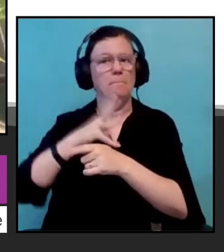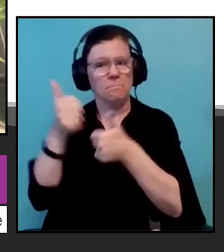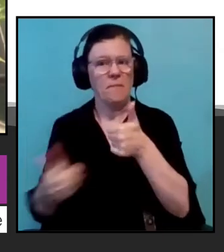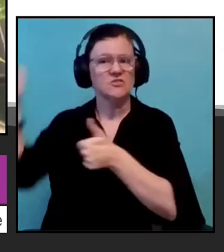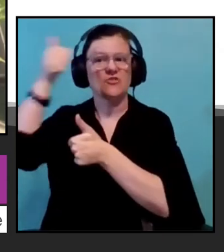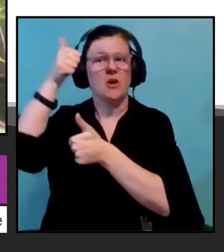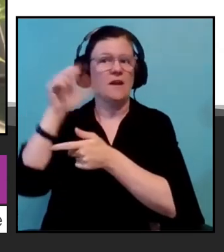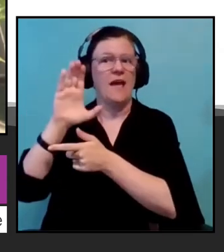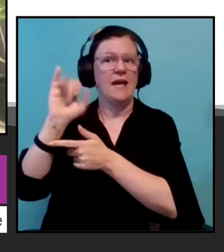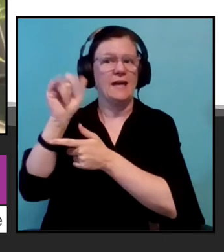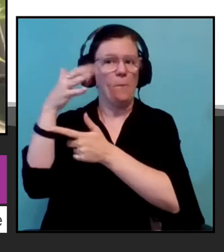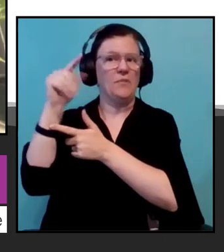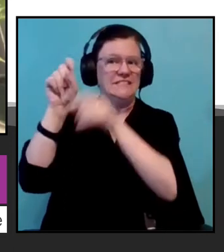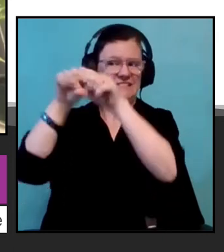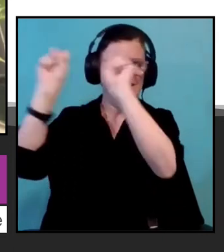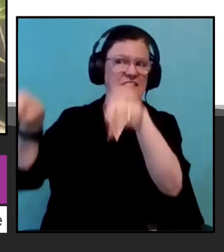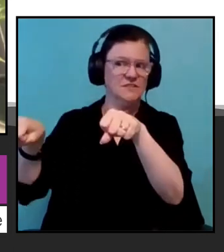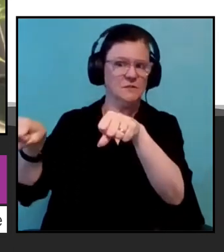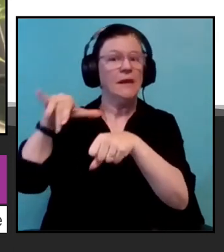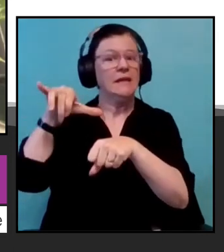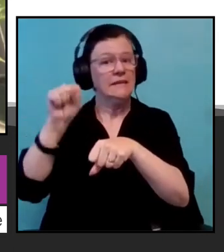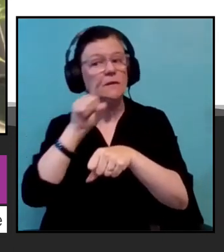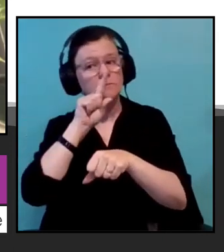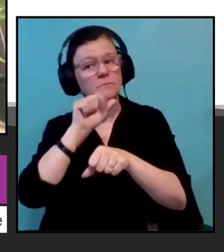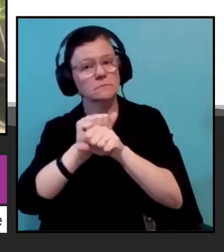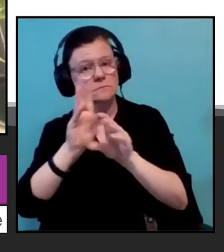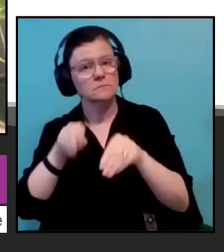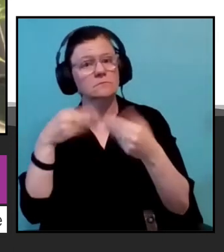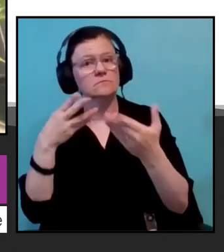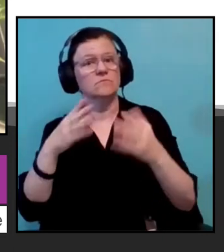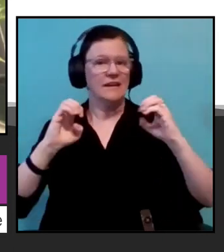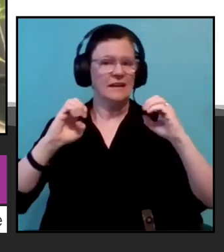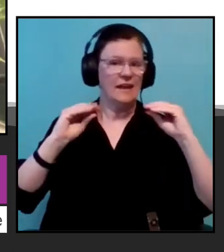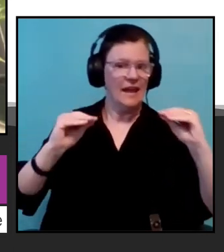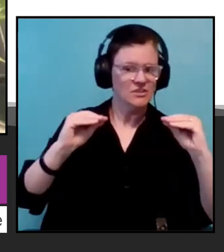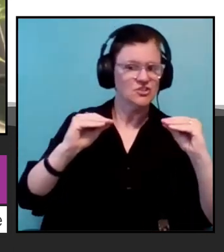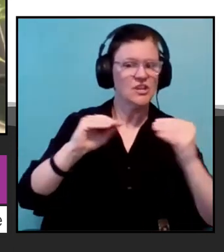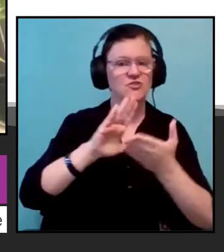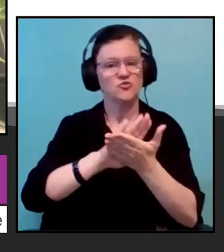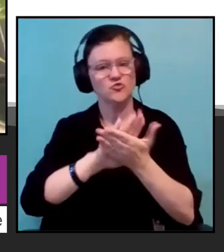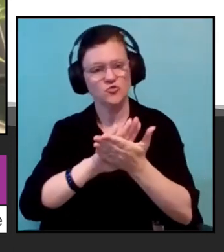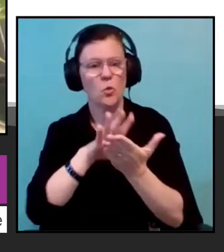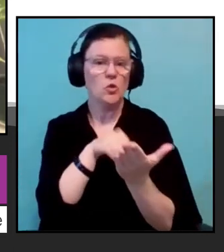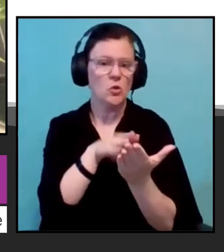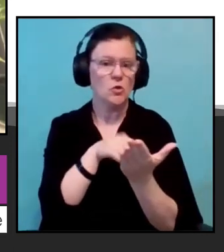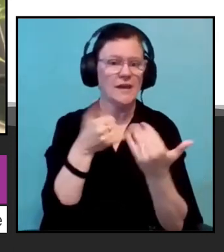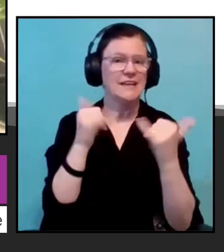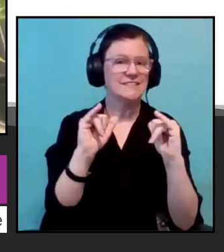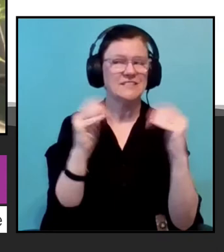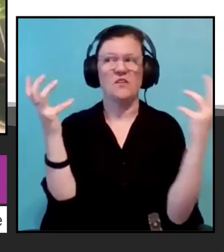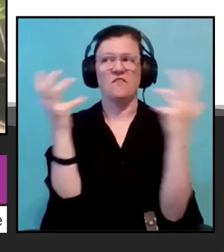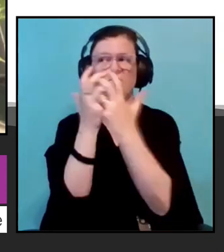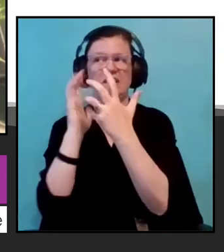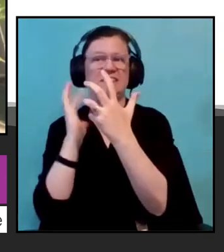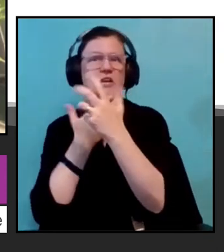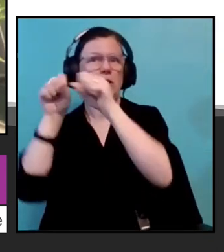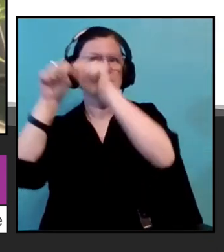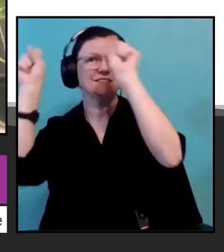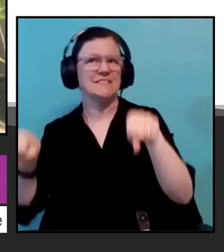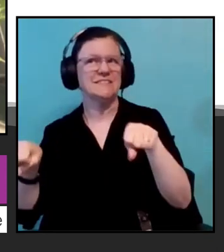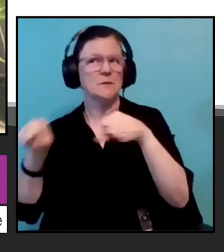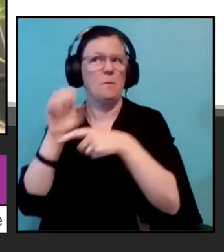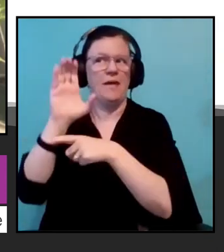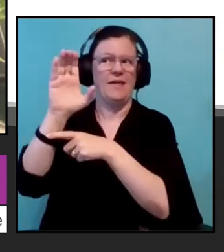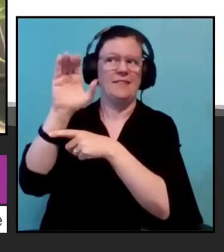system, right? As much as it is about providing education and schooling, it still works within a framework